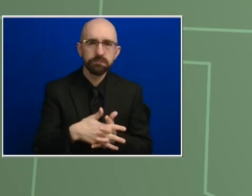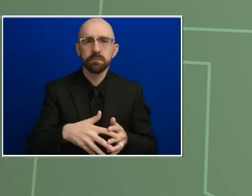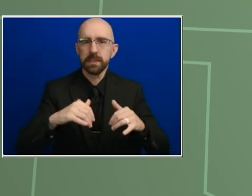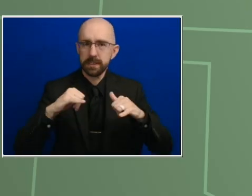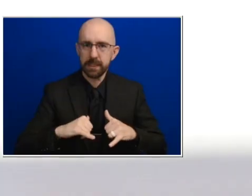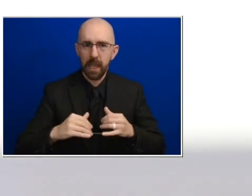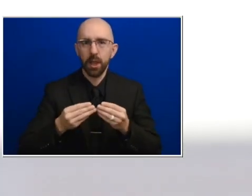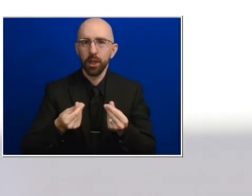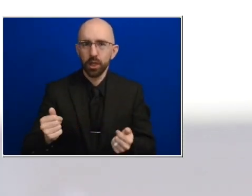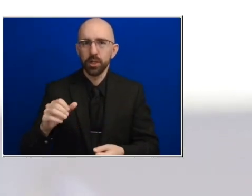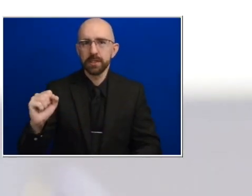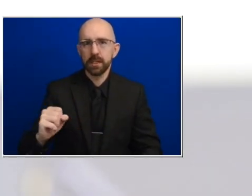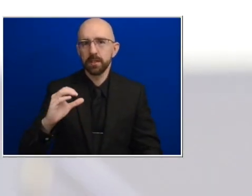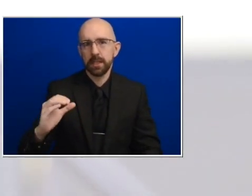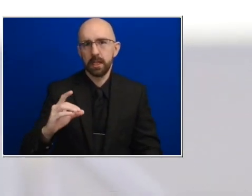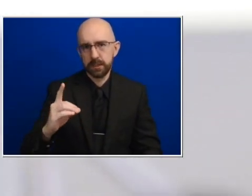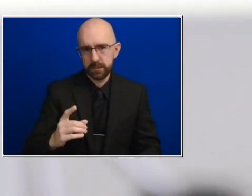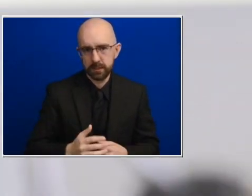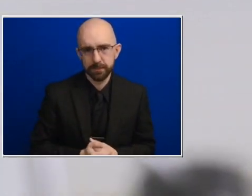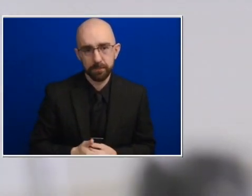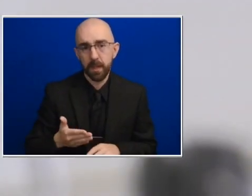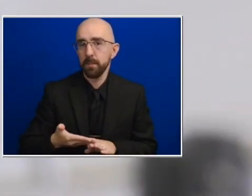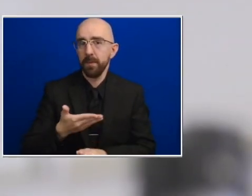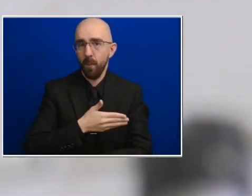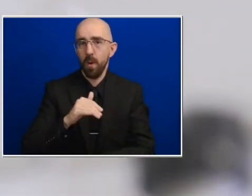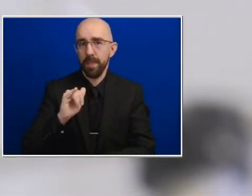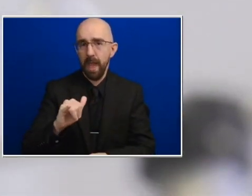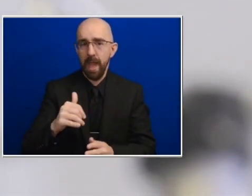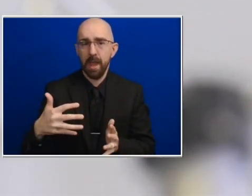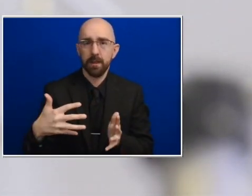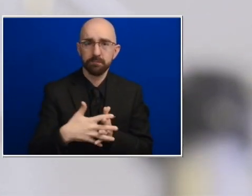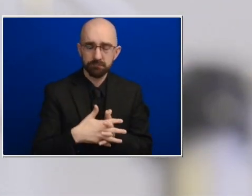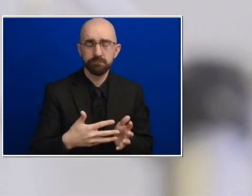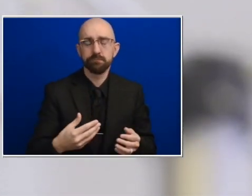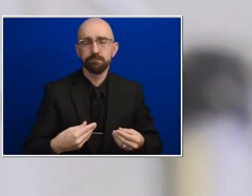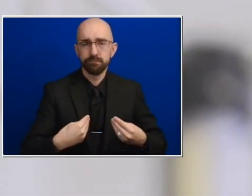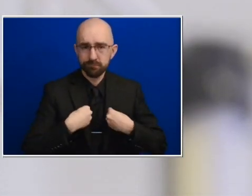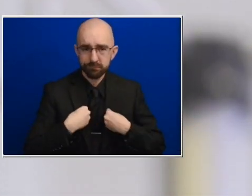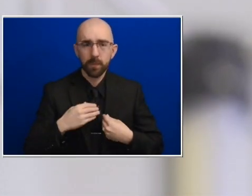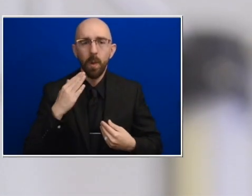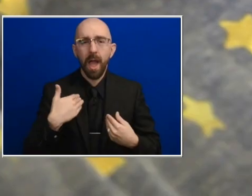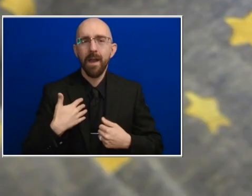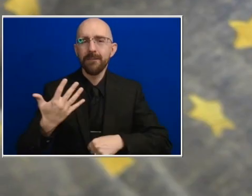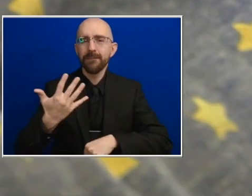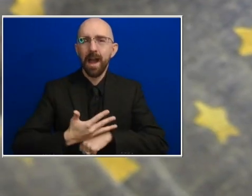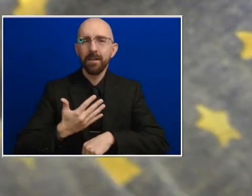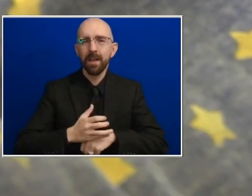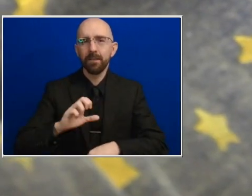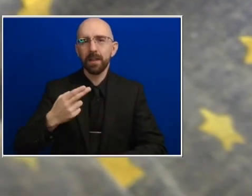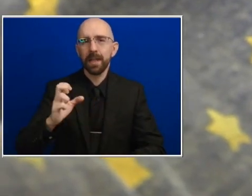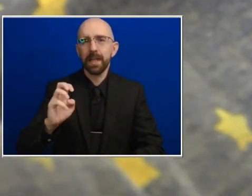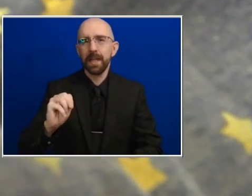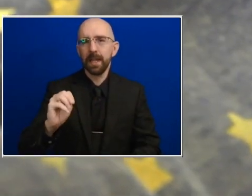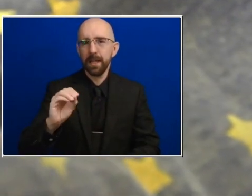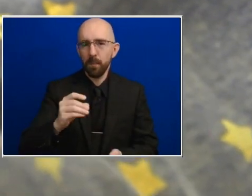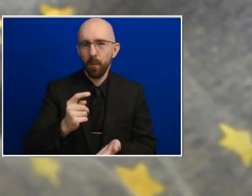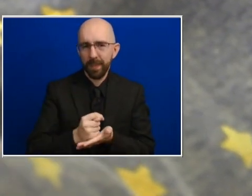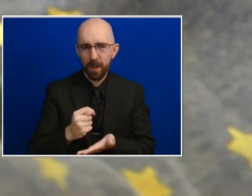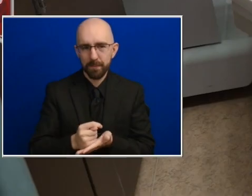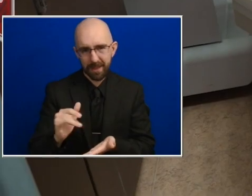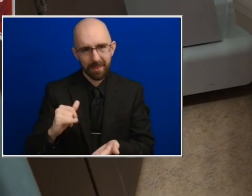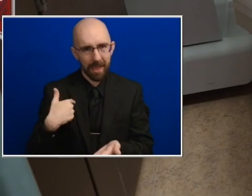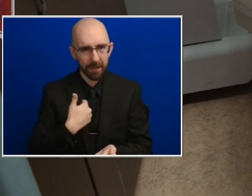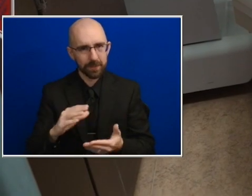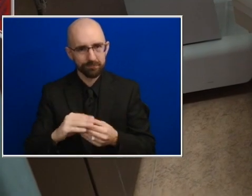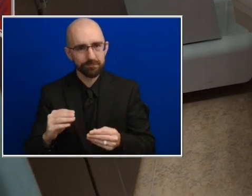cell disease. But before that infusion can happen, she'll undergo 5 days of chemotherapy. Like we said, it's a long